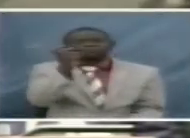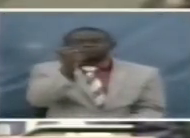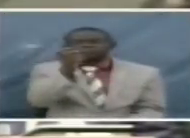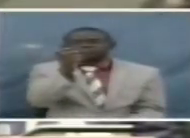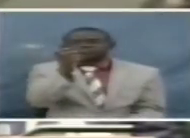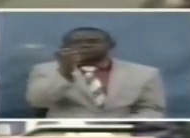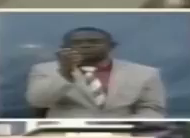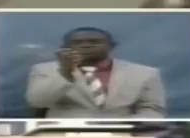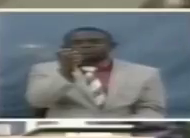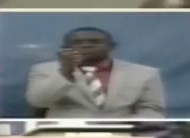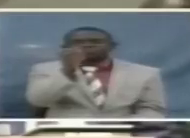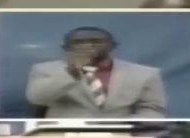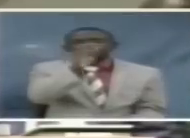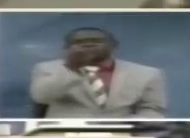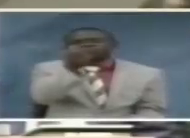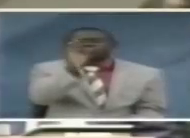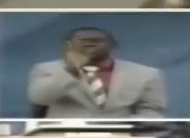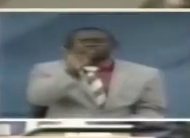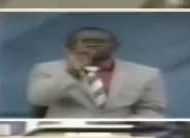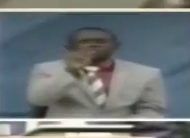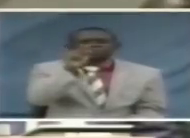a total of